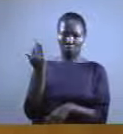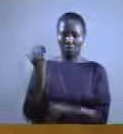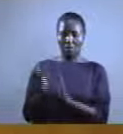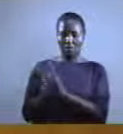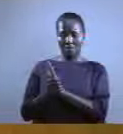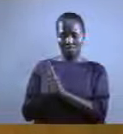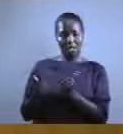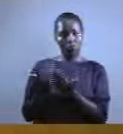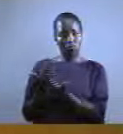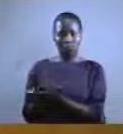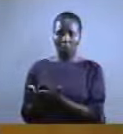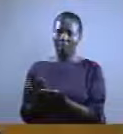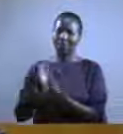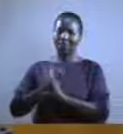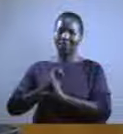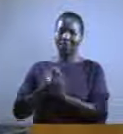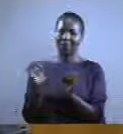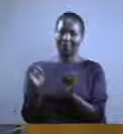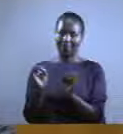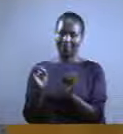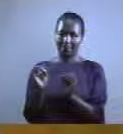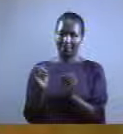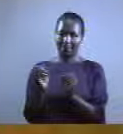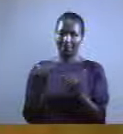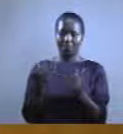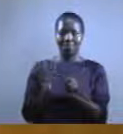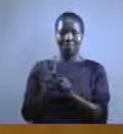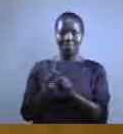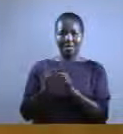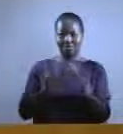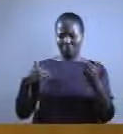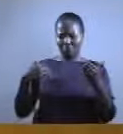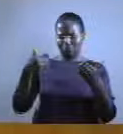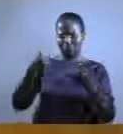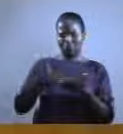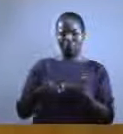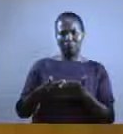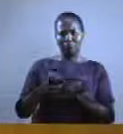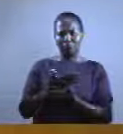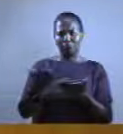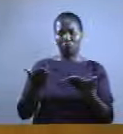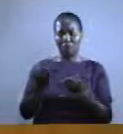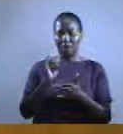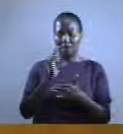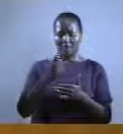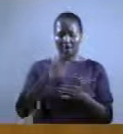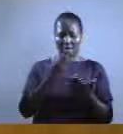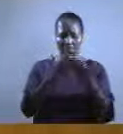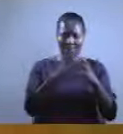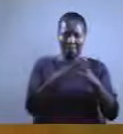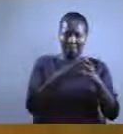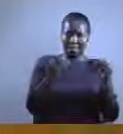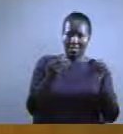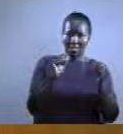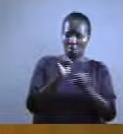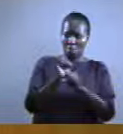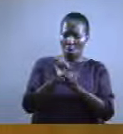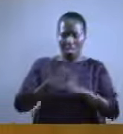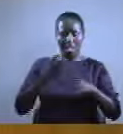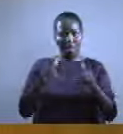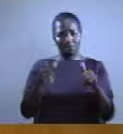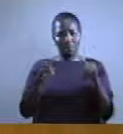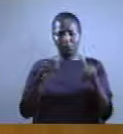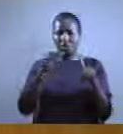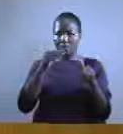potential employers. Also, long spells of unemployment early in life reduce the chances of eventual